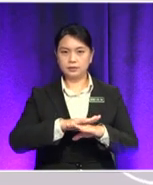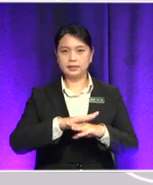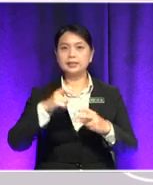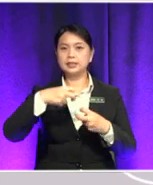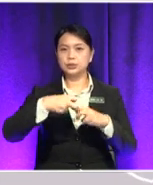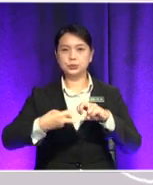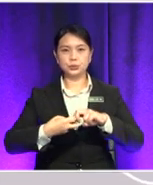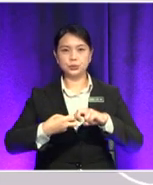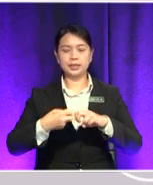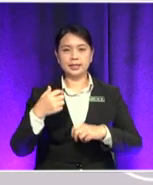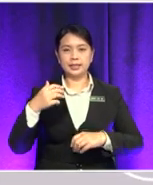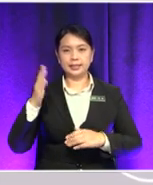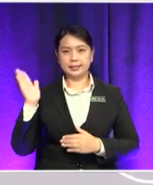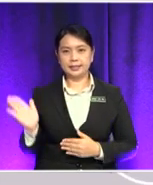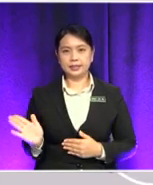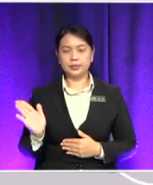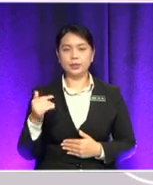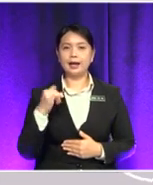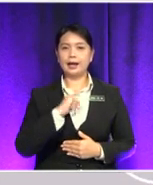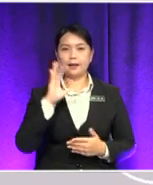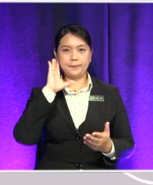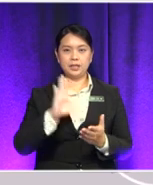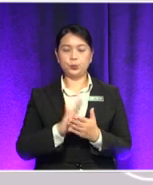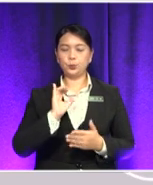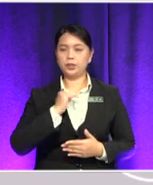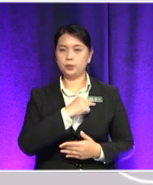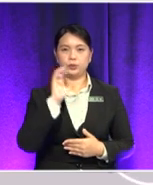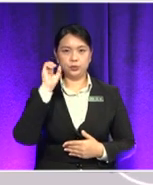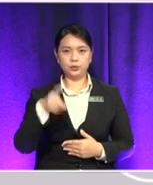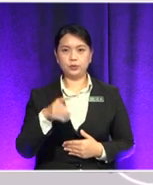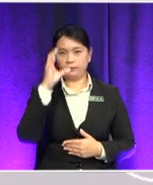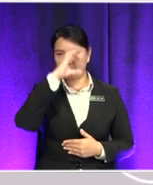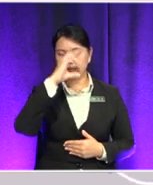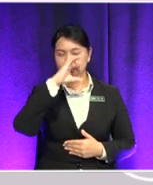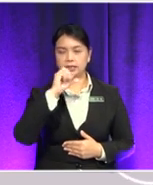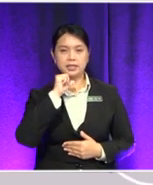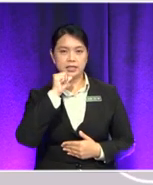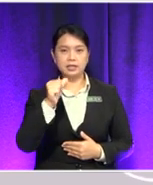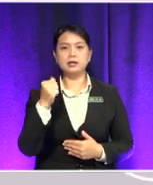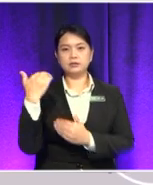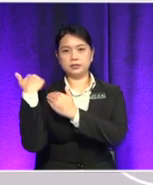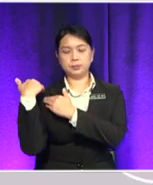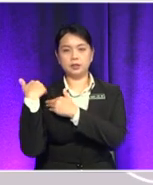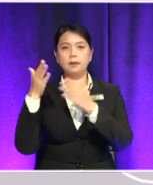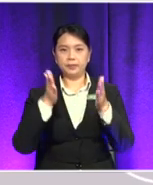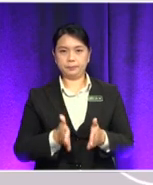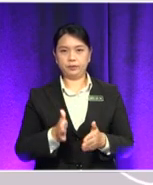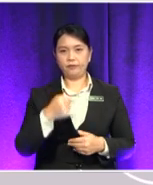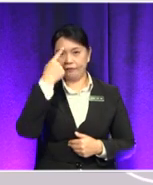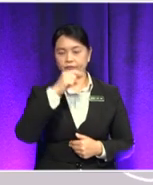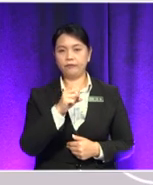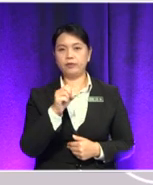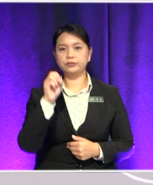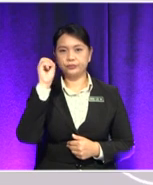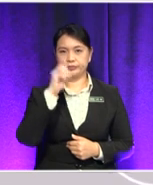I believe yeah. that we should fine irresponsible people for dropping garbage